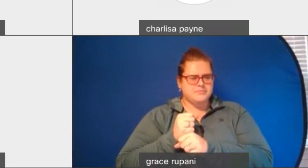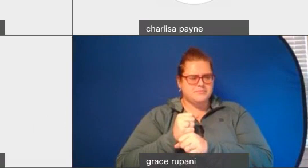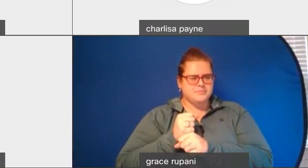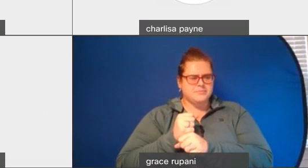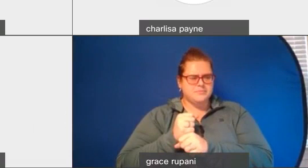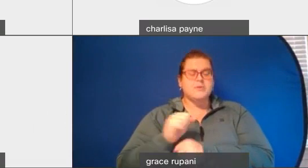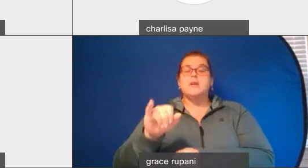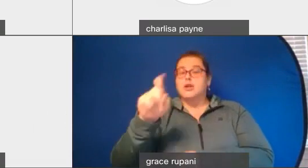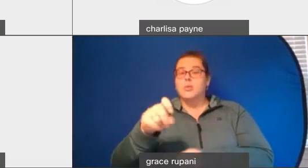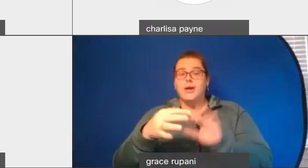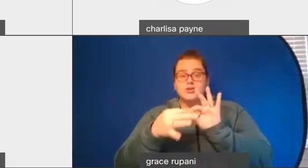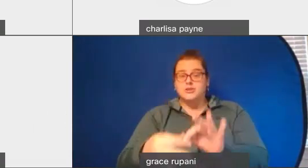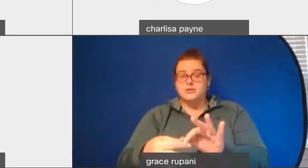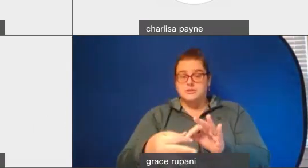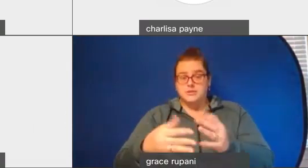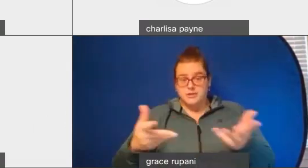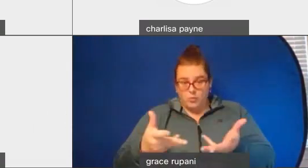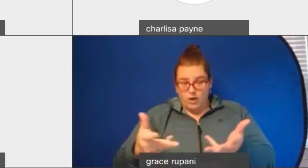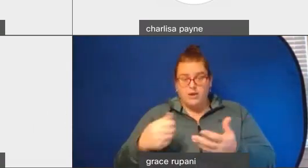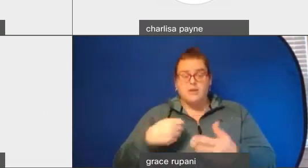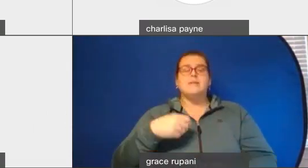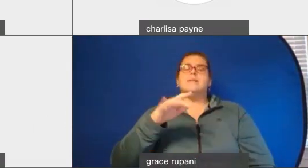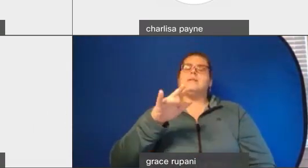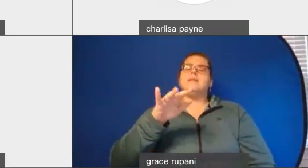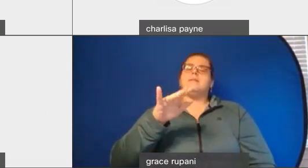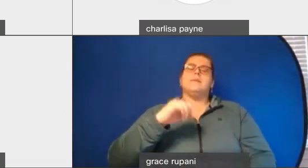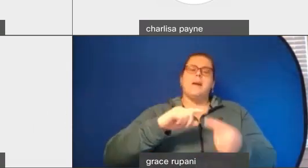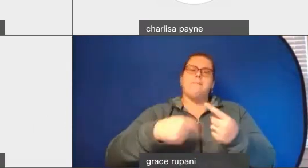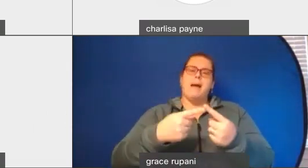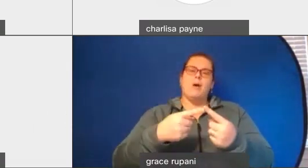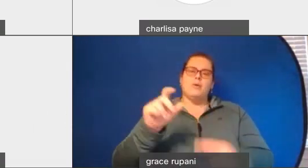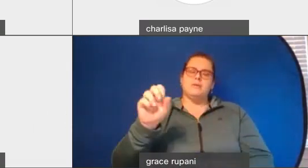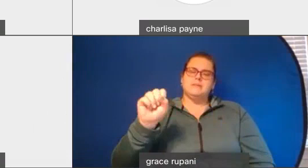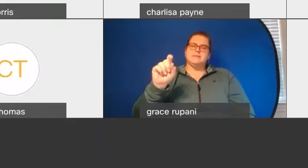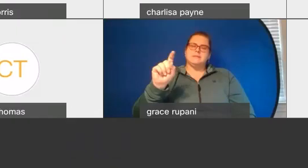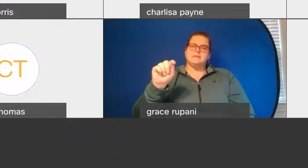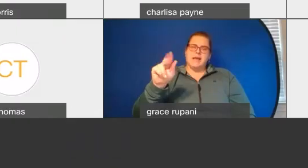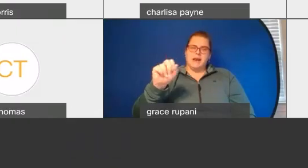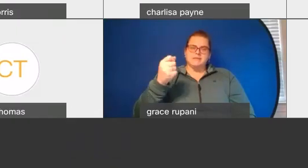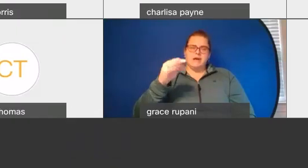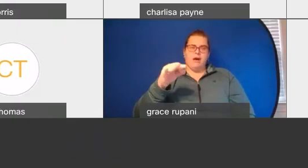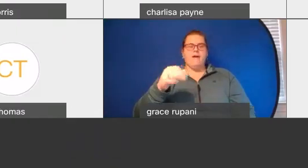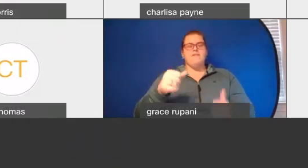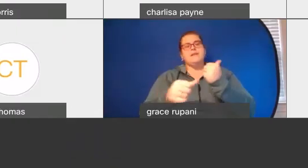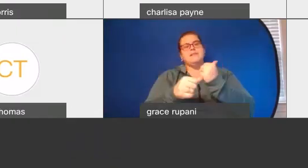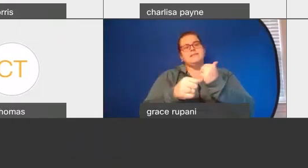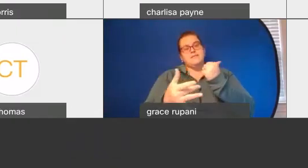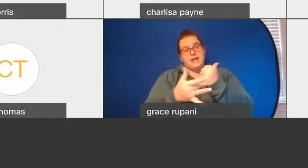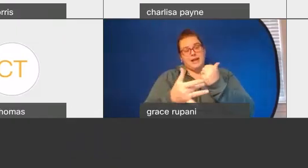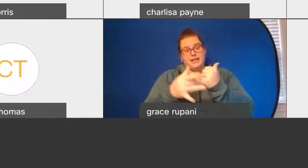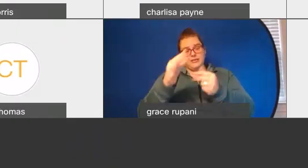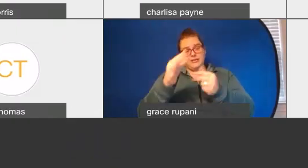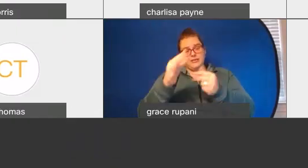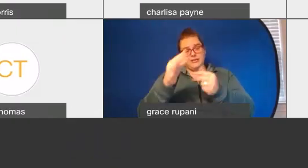Regarding the implementation for the status of the assistive technology option